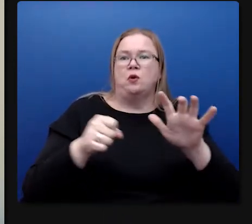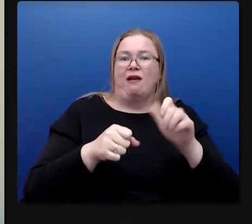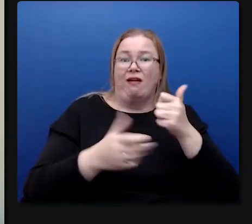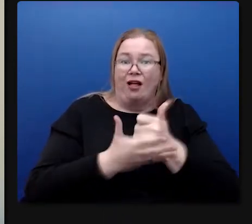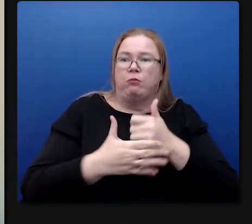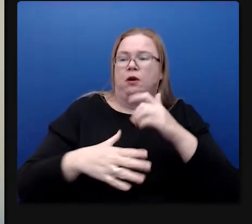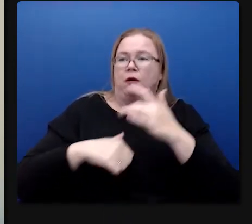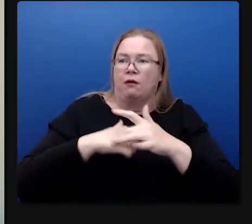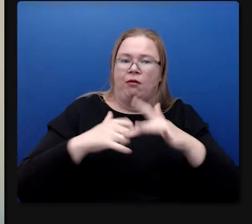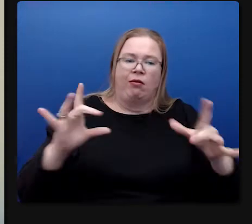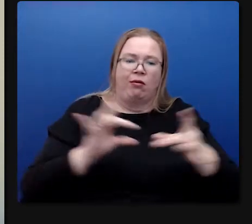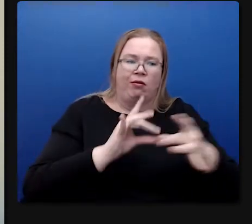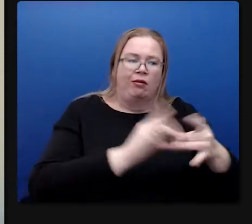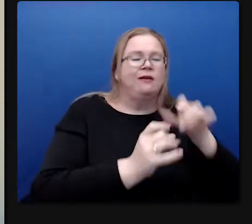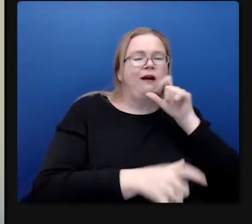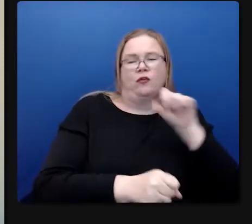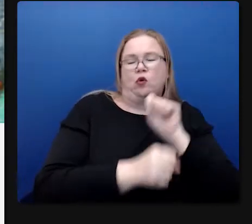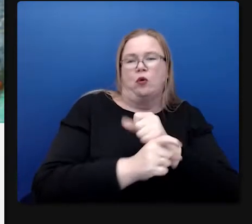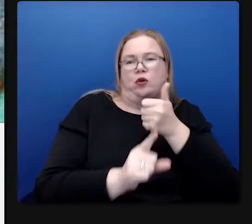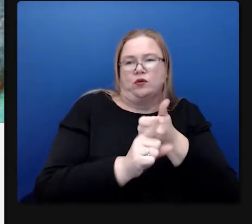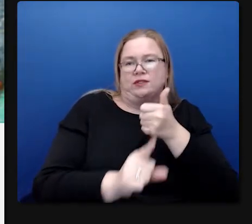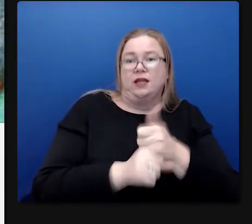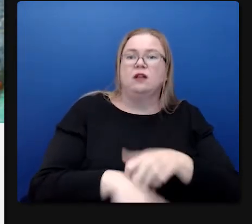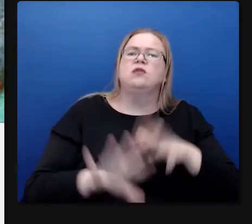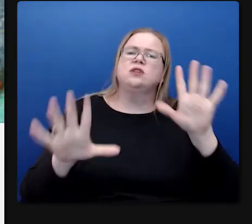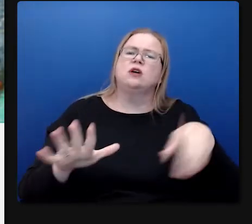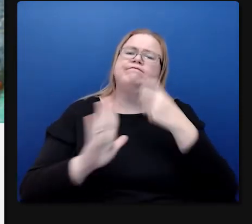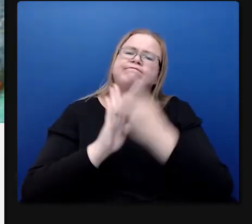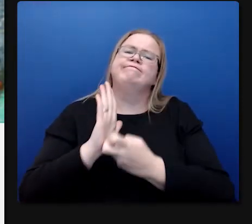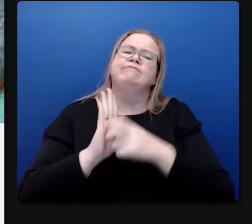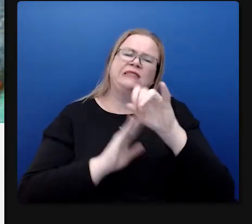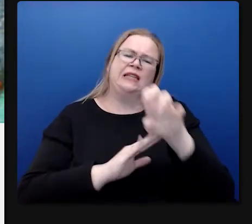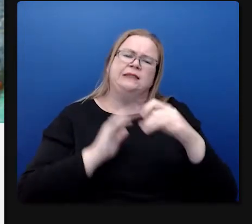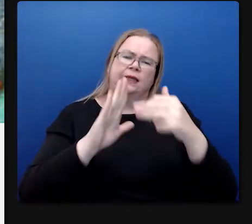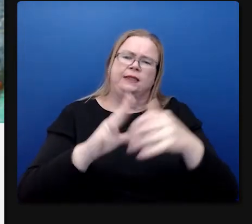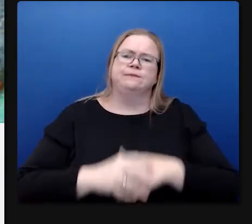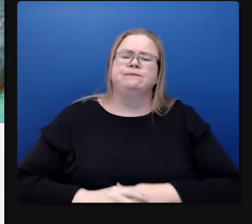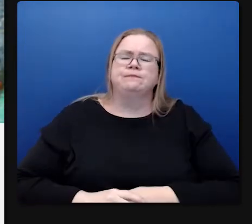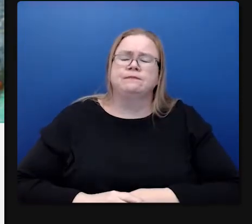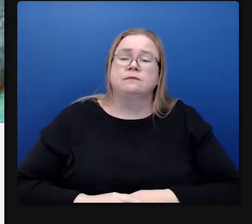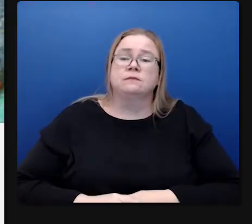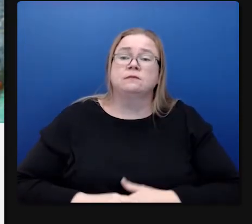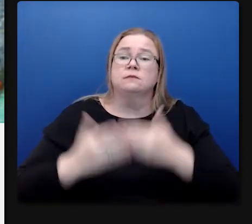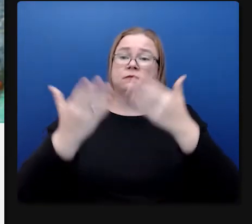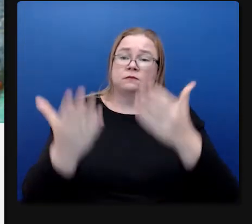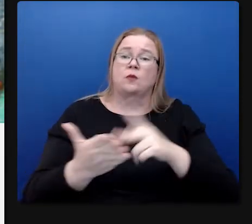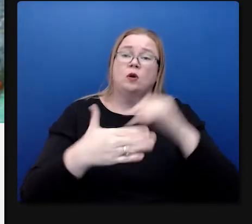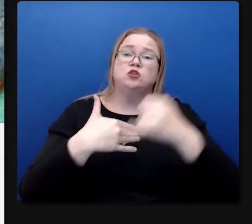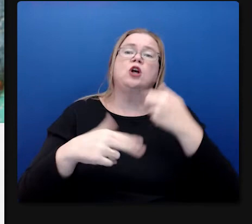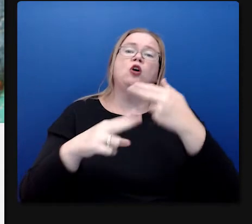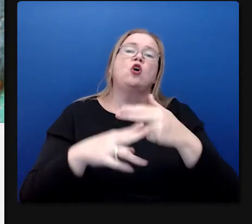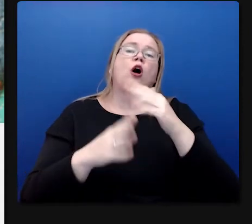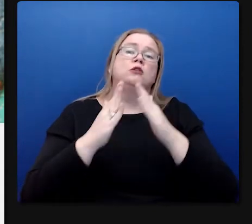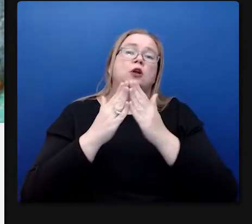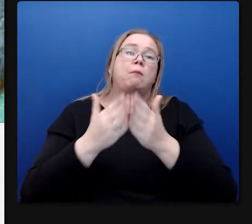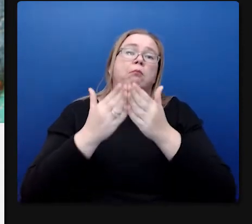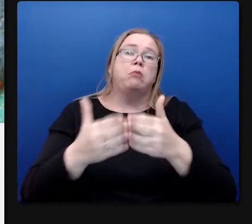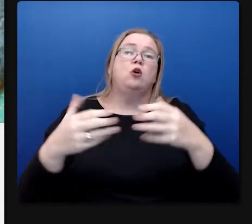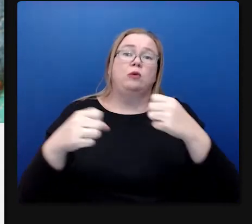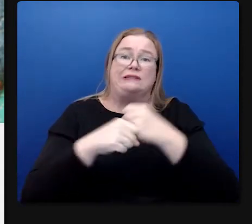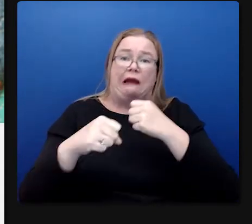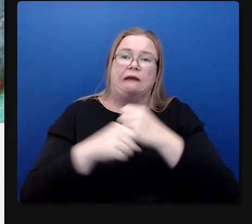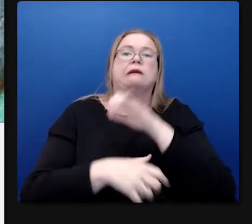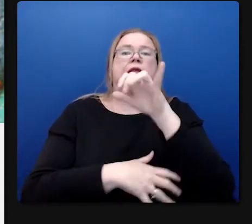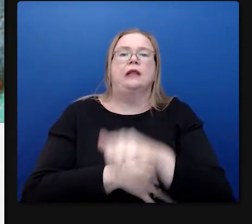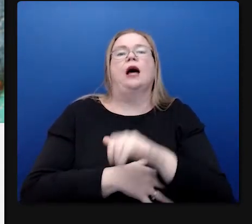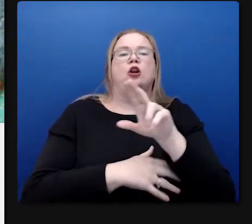gaps, so you don't have to do that work yourself. So let's dive into a case study. This is a project called Boat Attack that